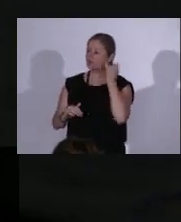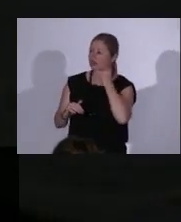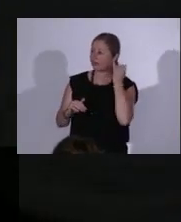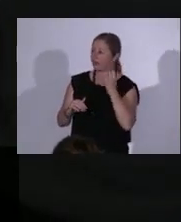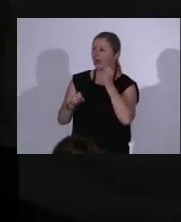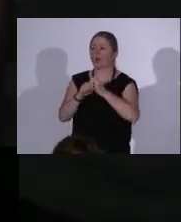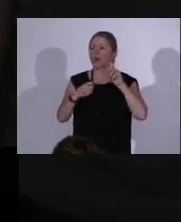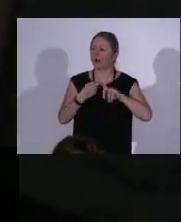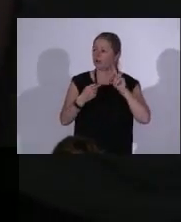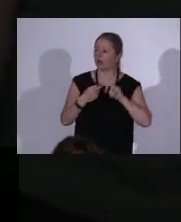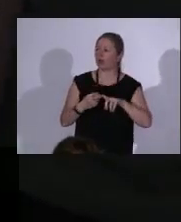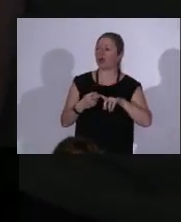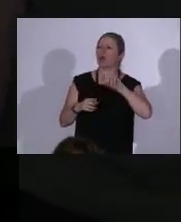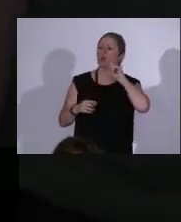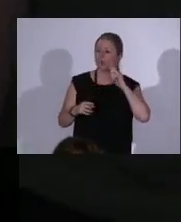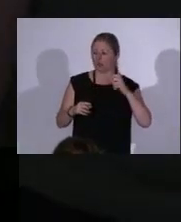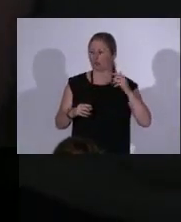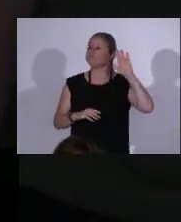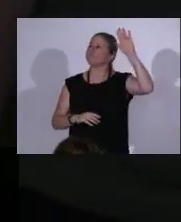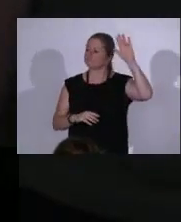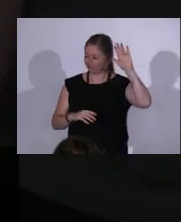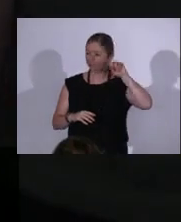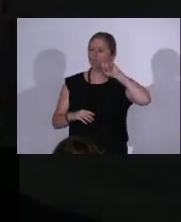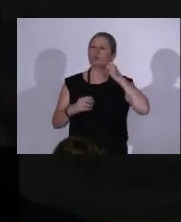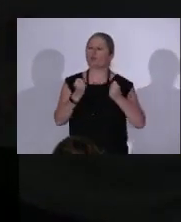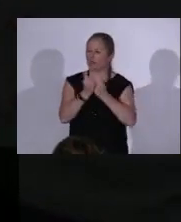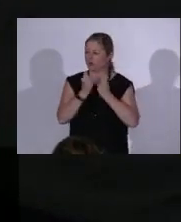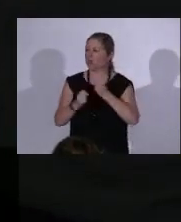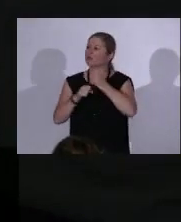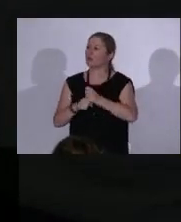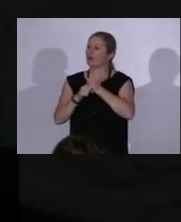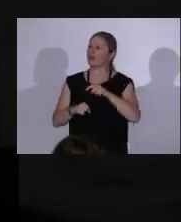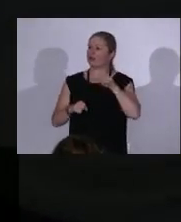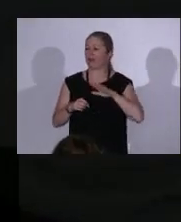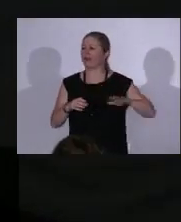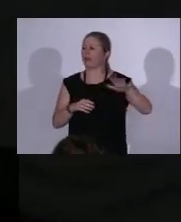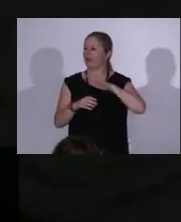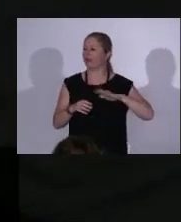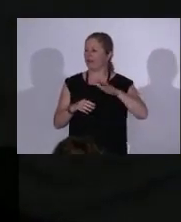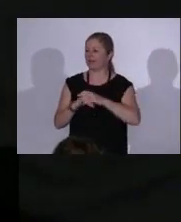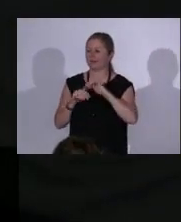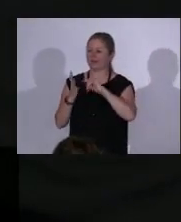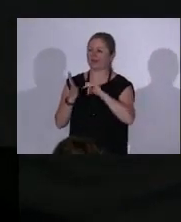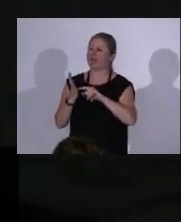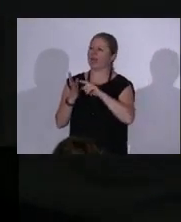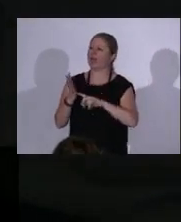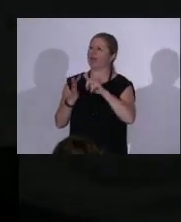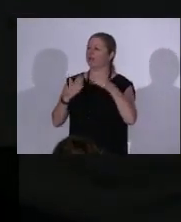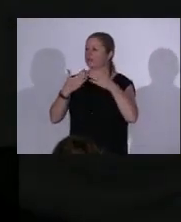up their hands to support the local clubs in their areas who are interested in getting involved in this, and also the statewide children's resource